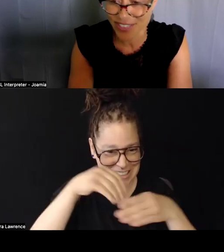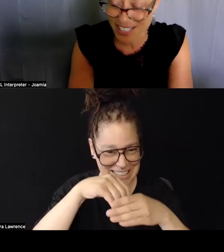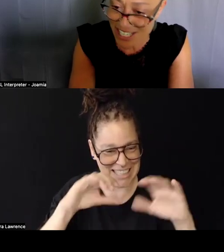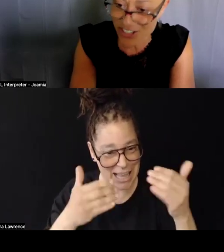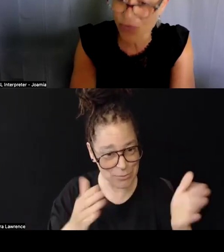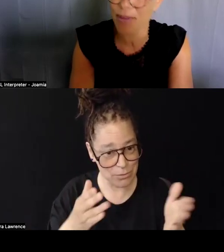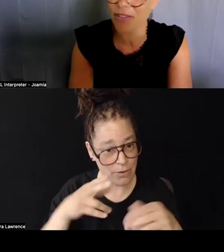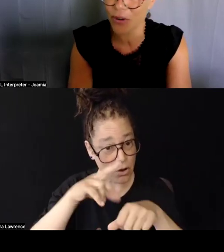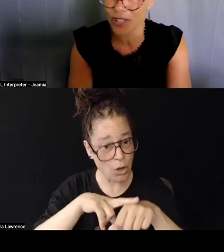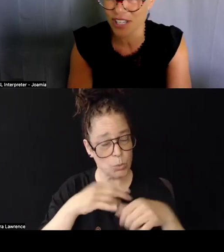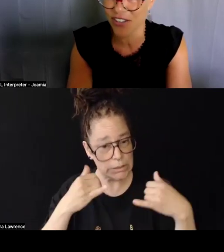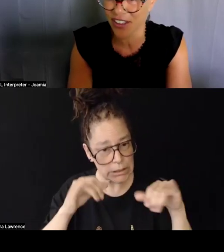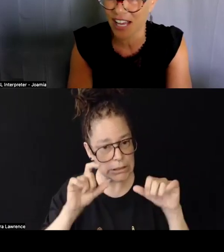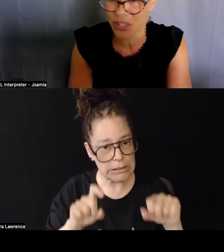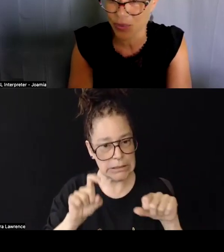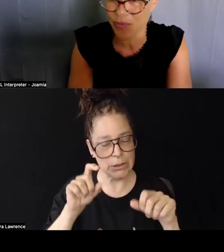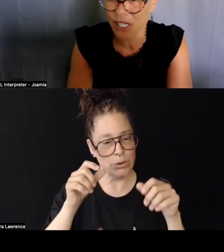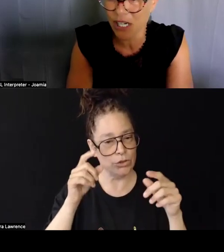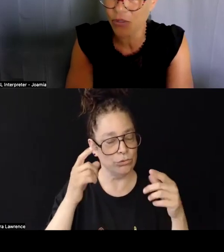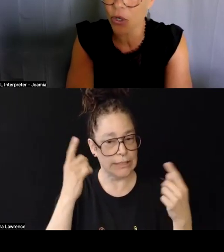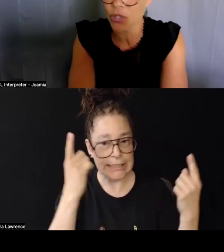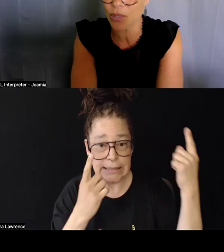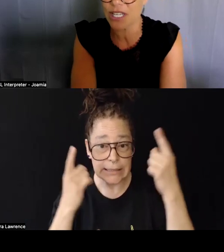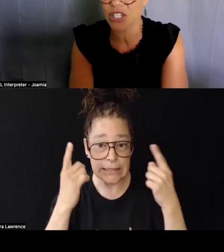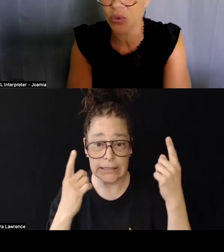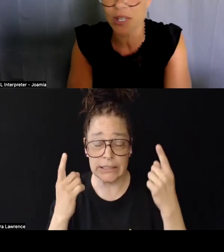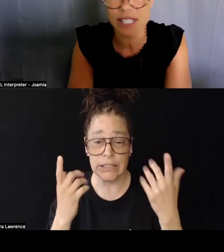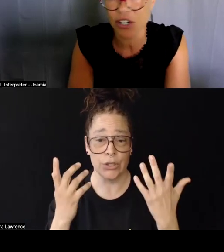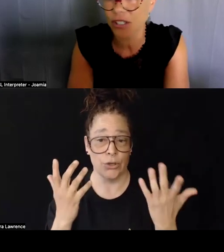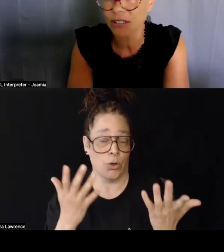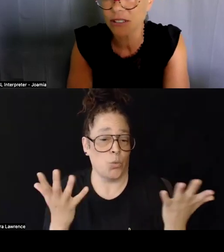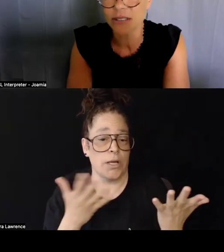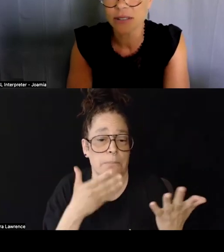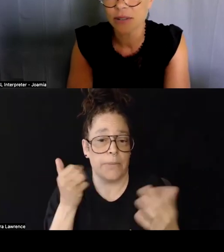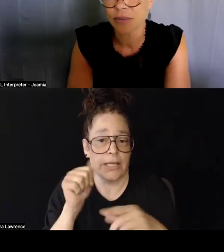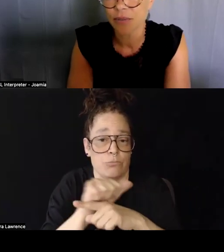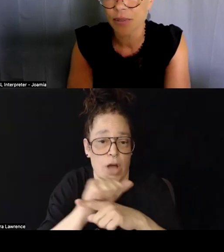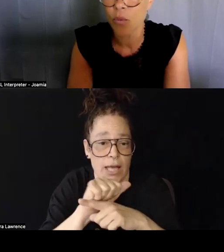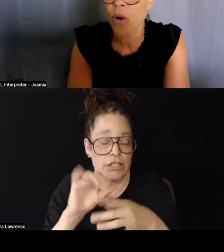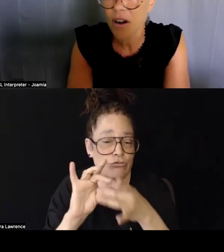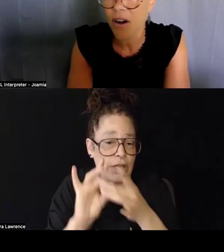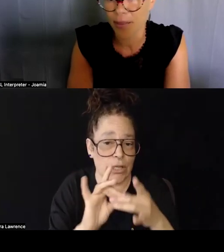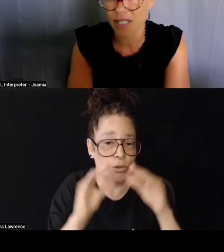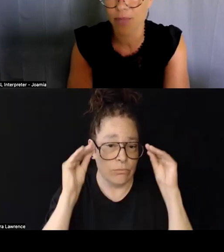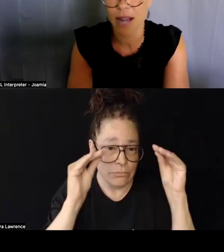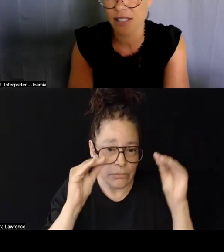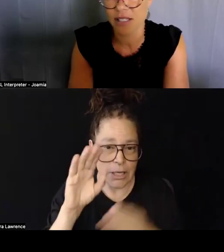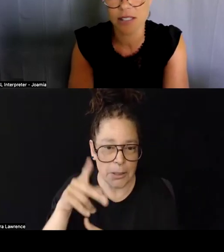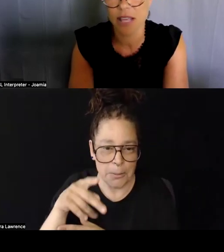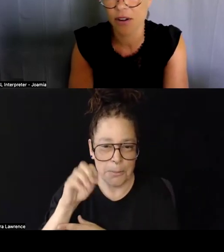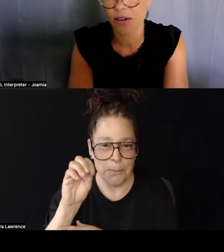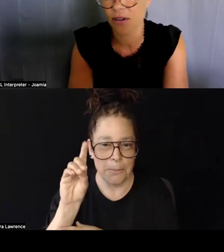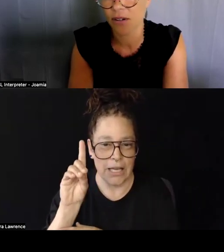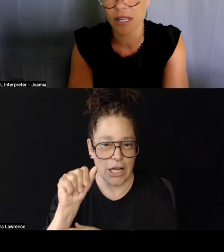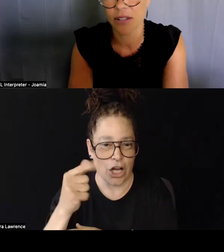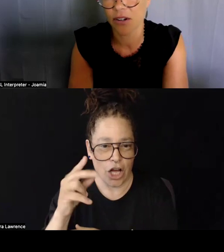only thing that teachers will be focusing on in the classroom. Of course, we need to consider what are the best practices